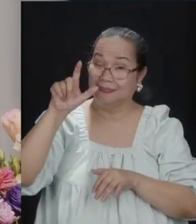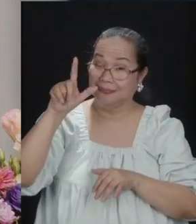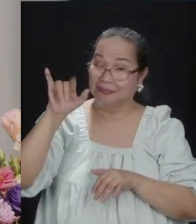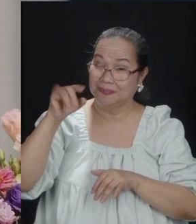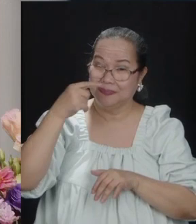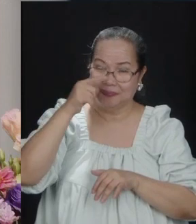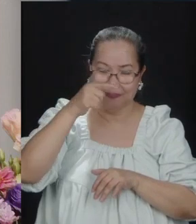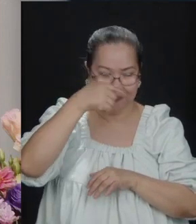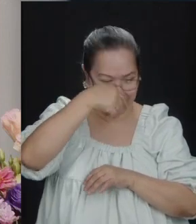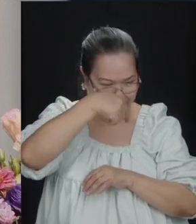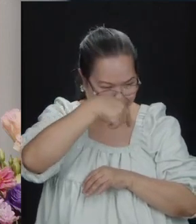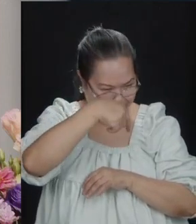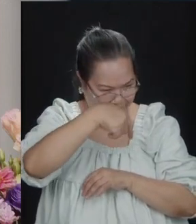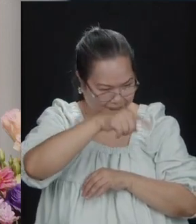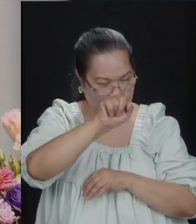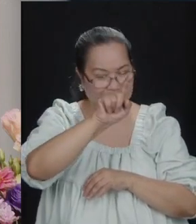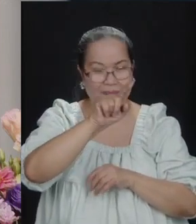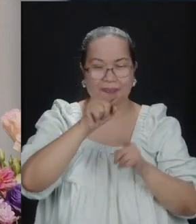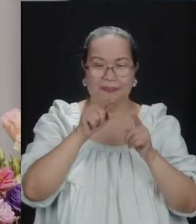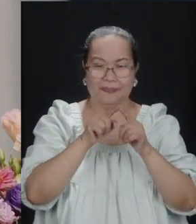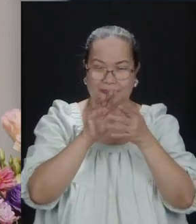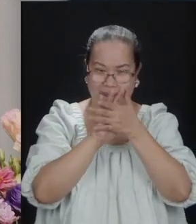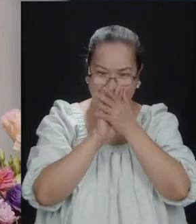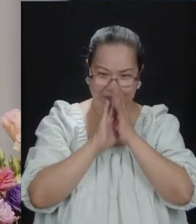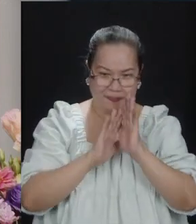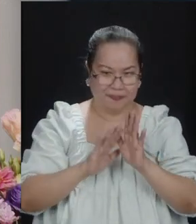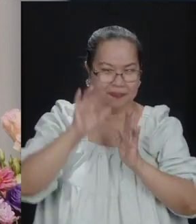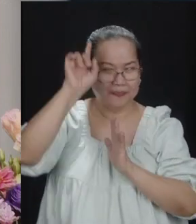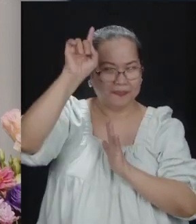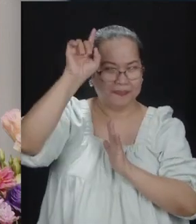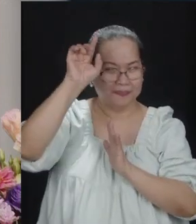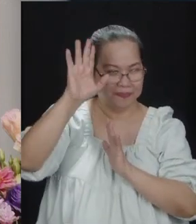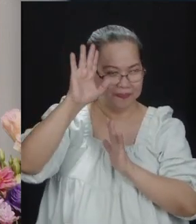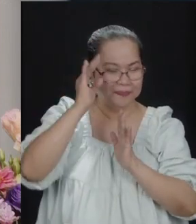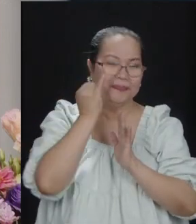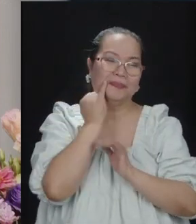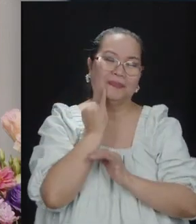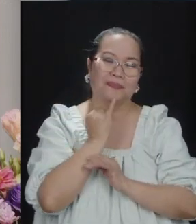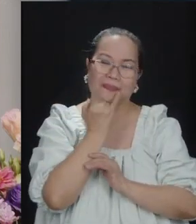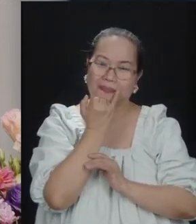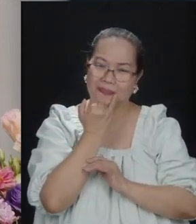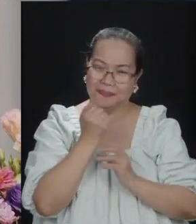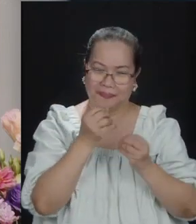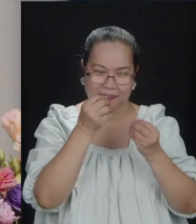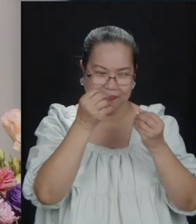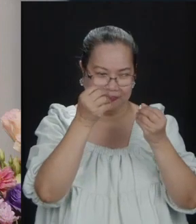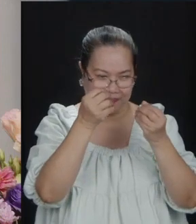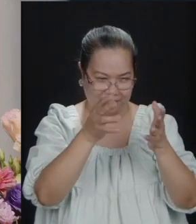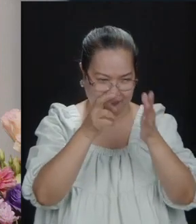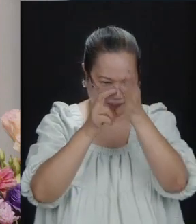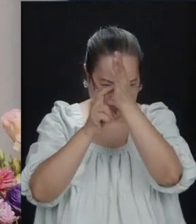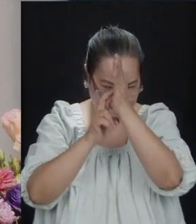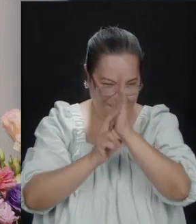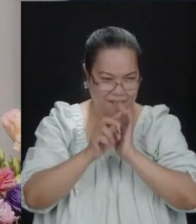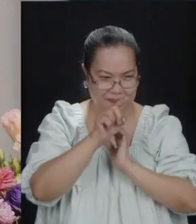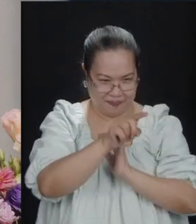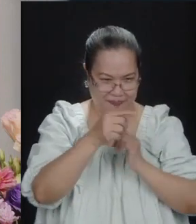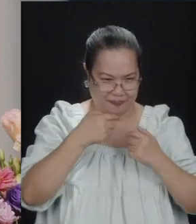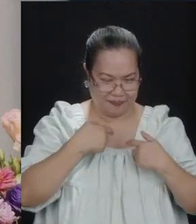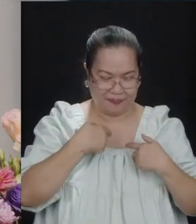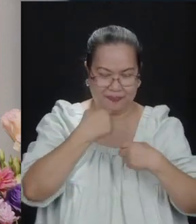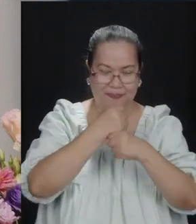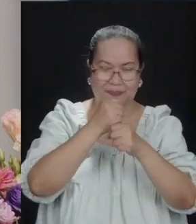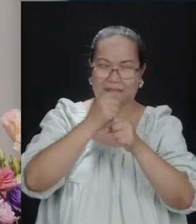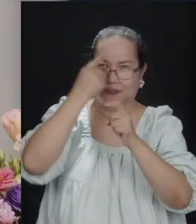"Go," in verse 17, "go in peace, and the God of Israel grant your petition that you have made for